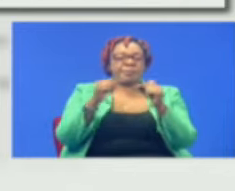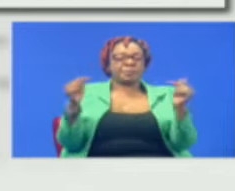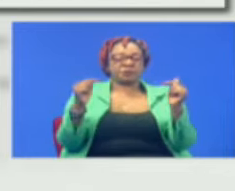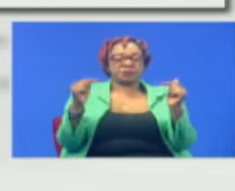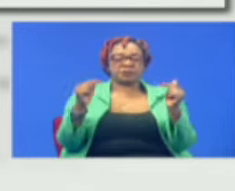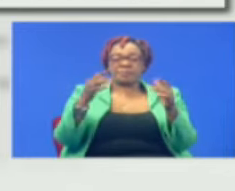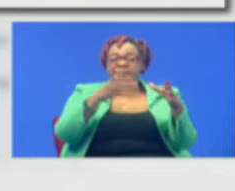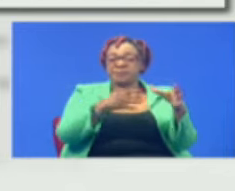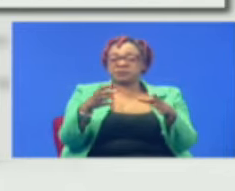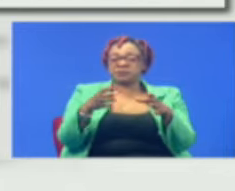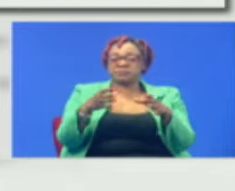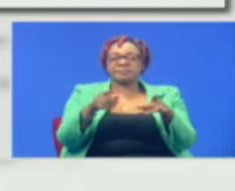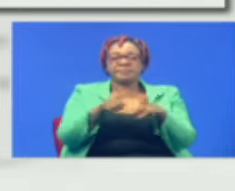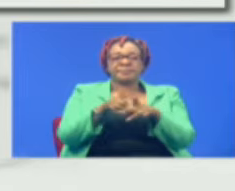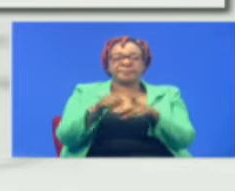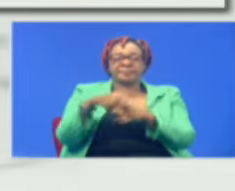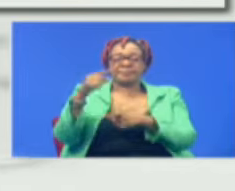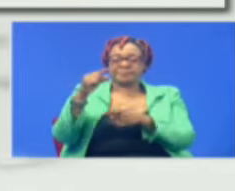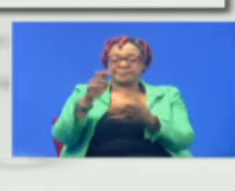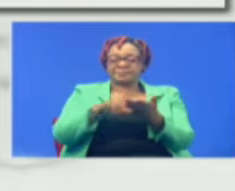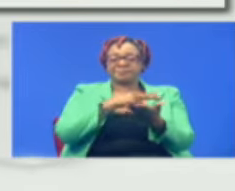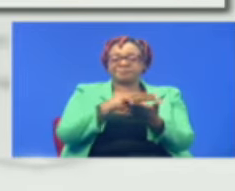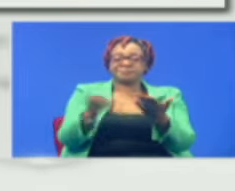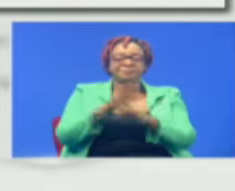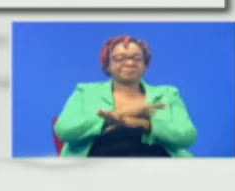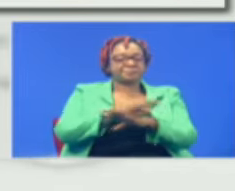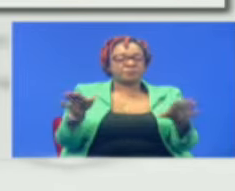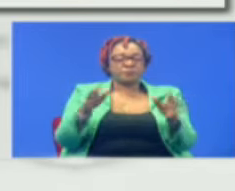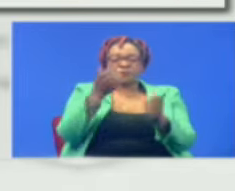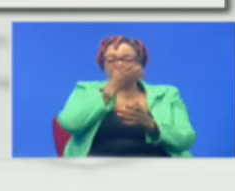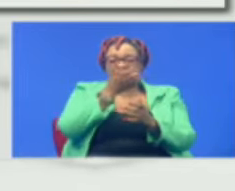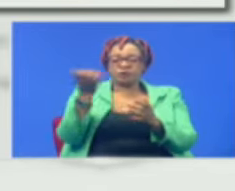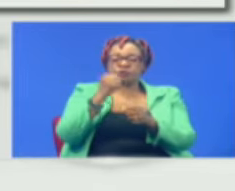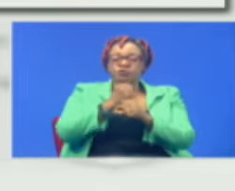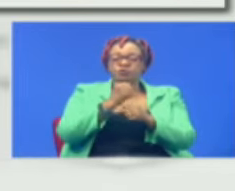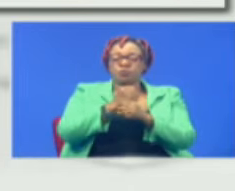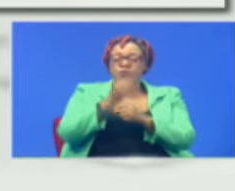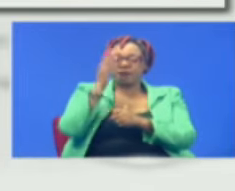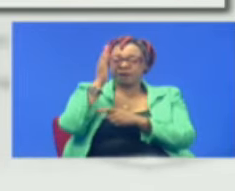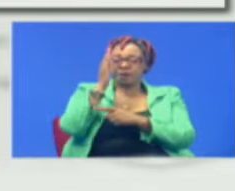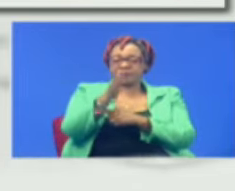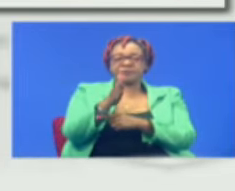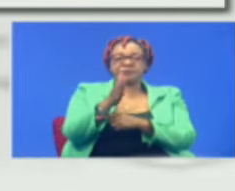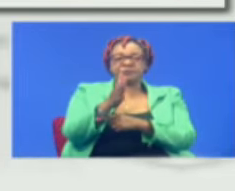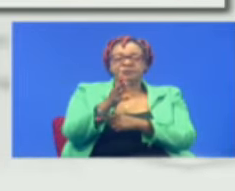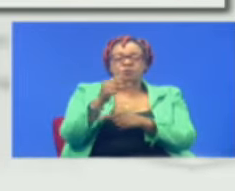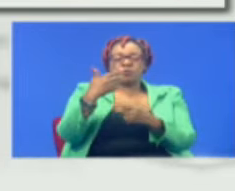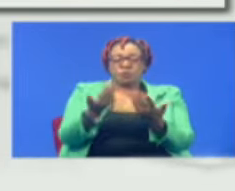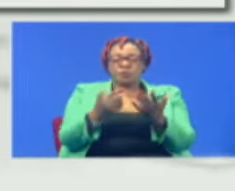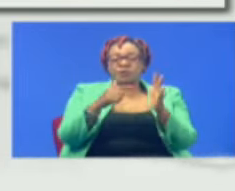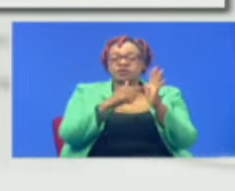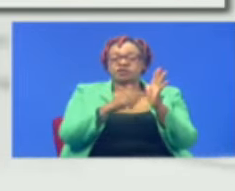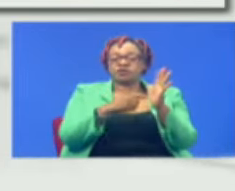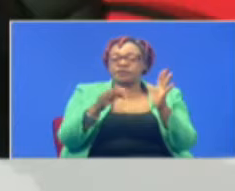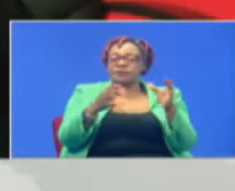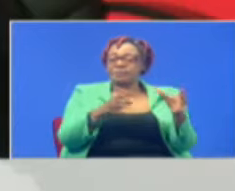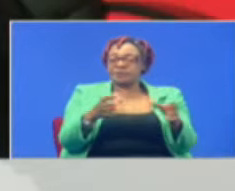and G, failure, refusal or neglect to carry out directives or instructions of the